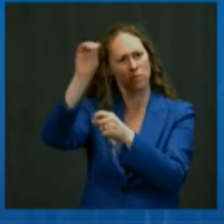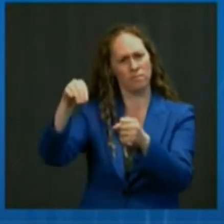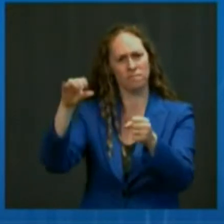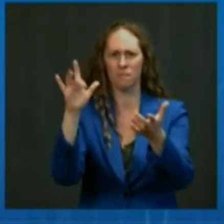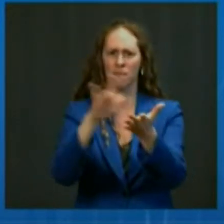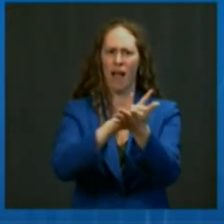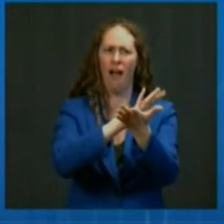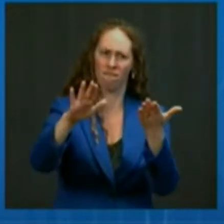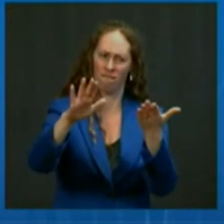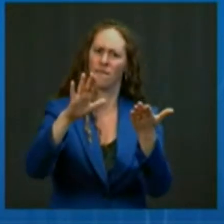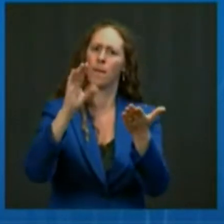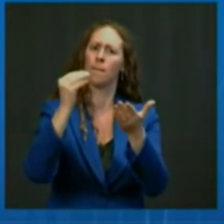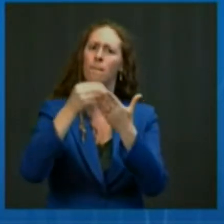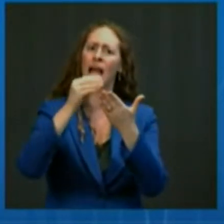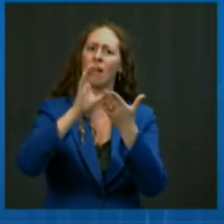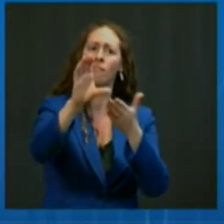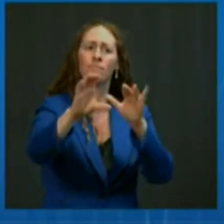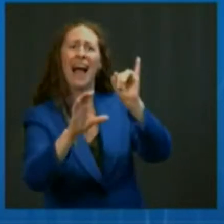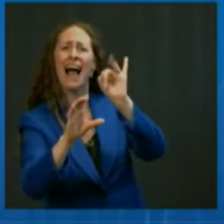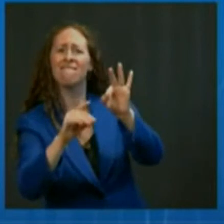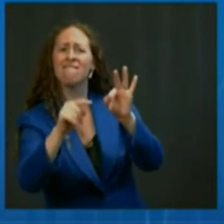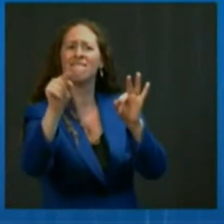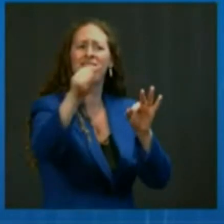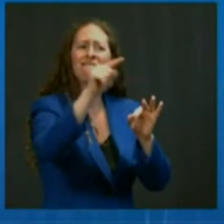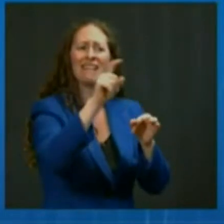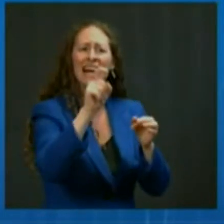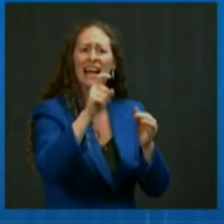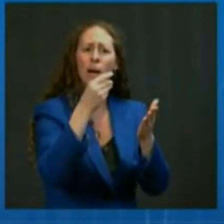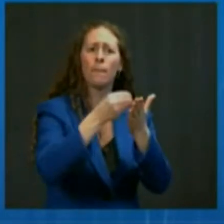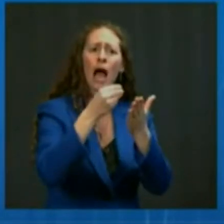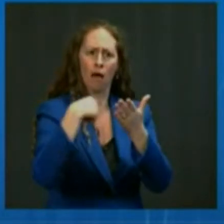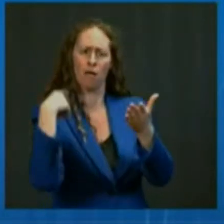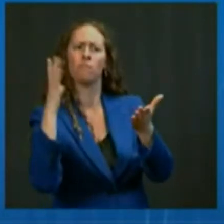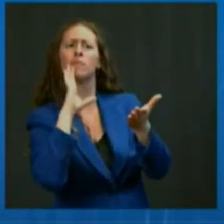personnel for critical COVID-19 missions.